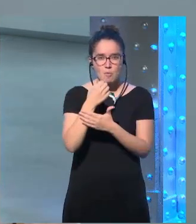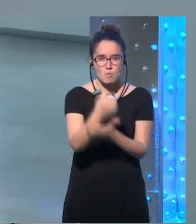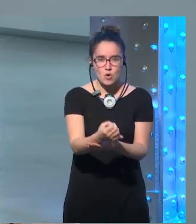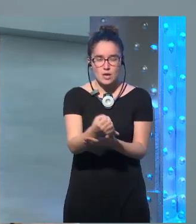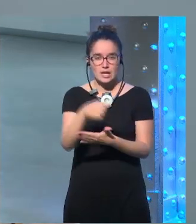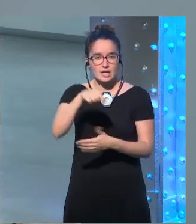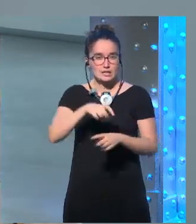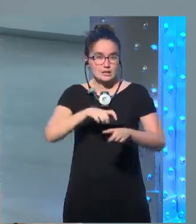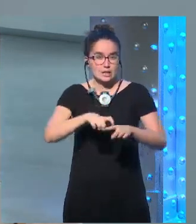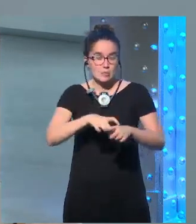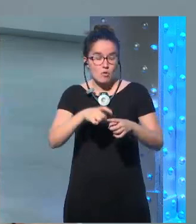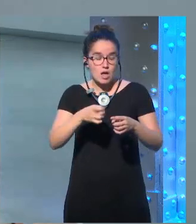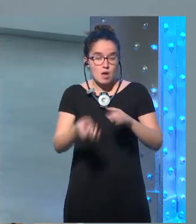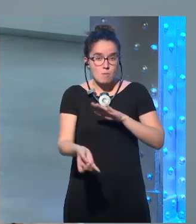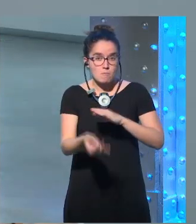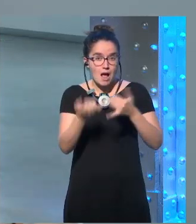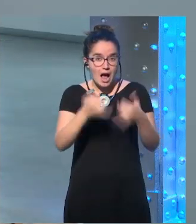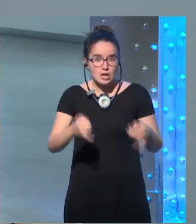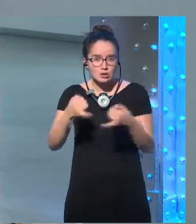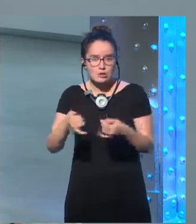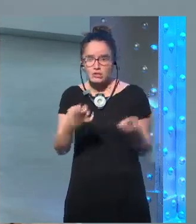you continue supporting us and